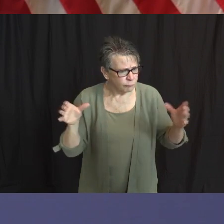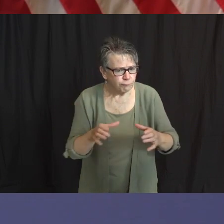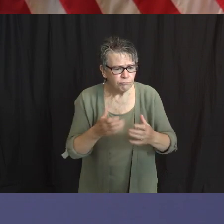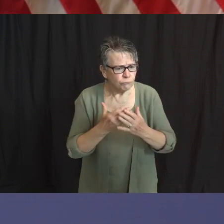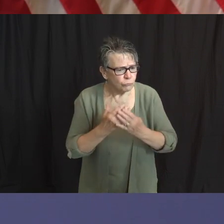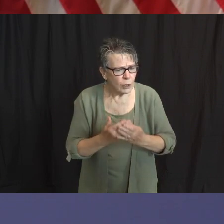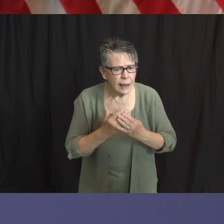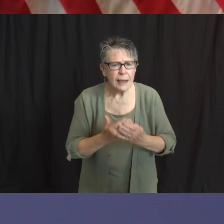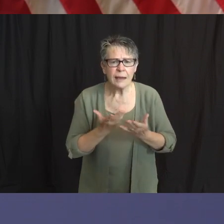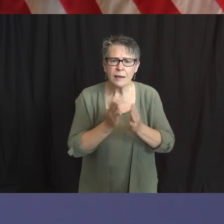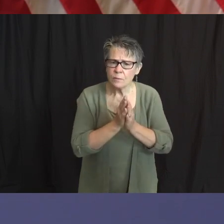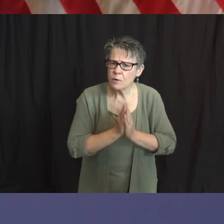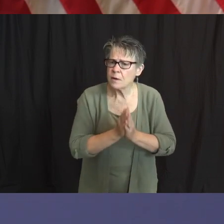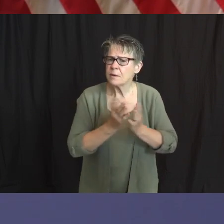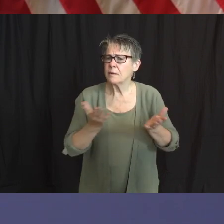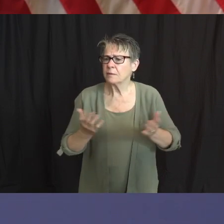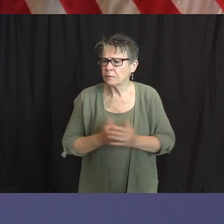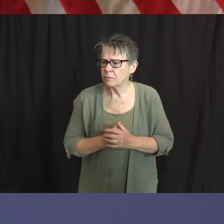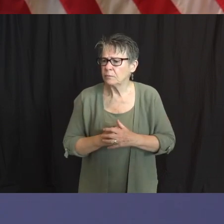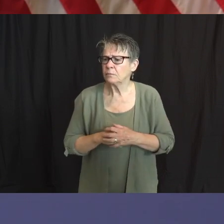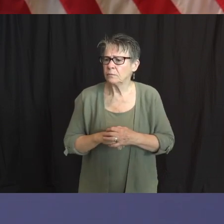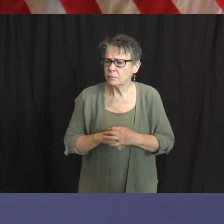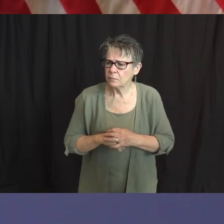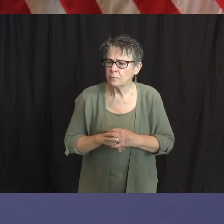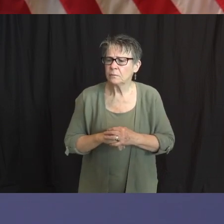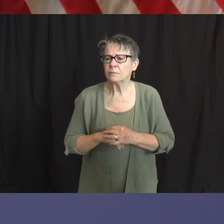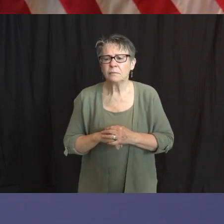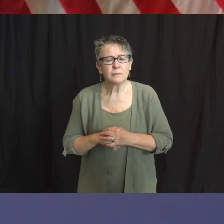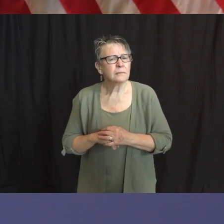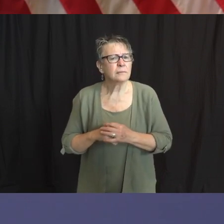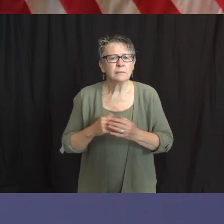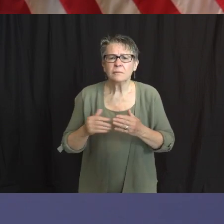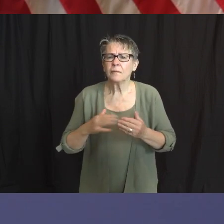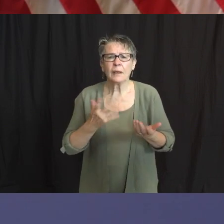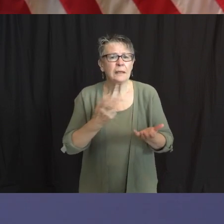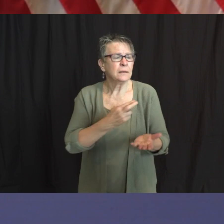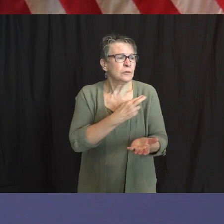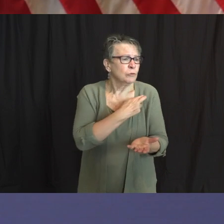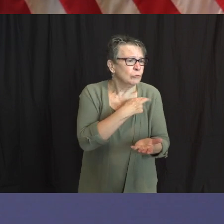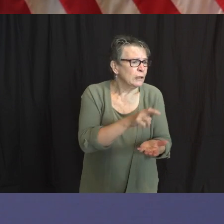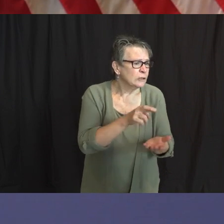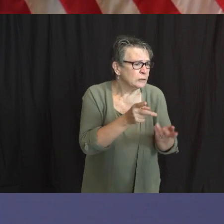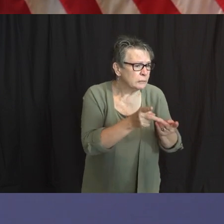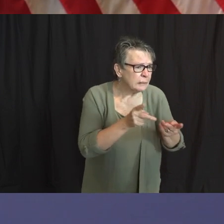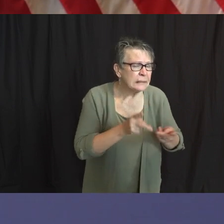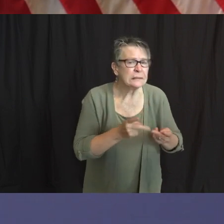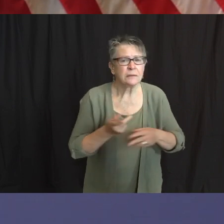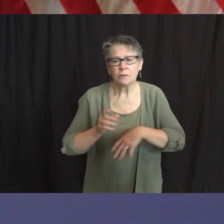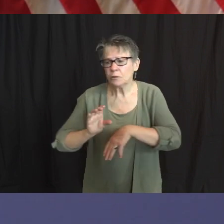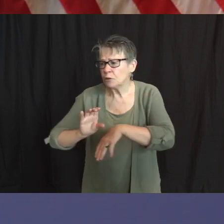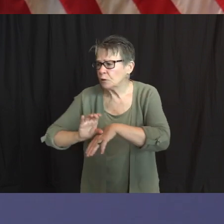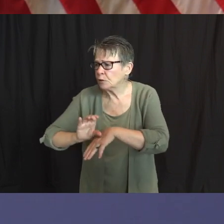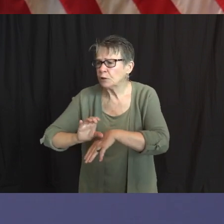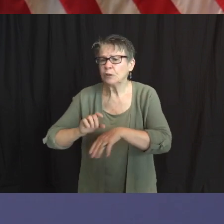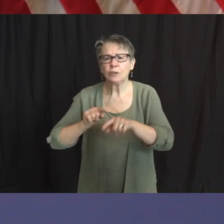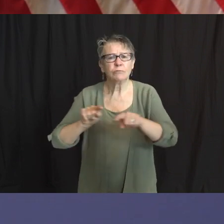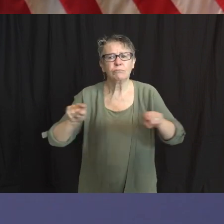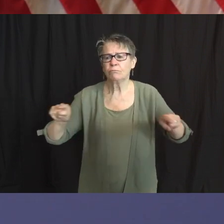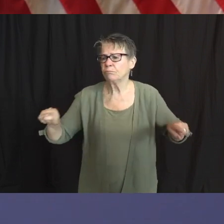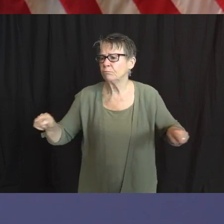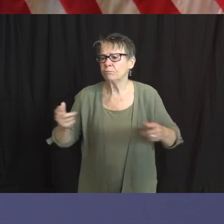other indoor activities. So I would hope outdoor first, and, a matter of weeks, based on,